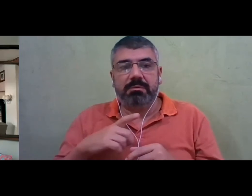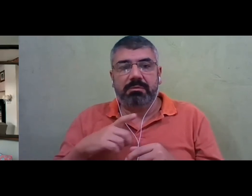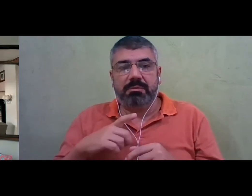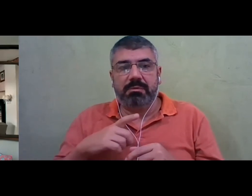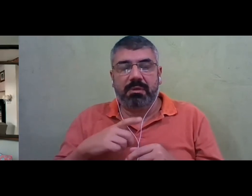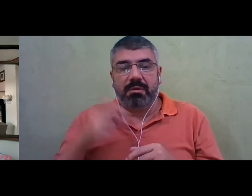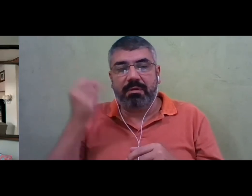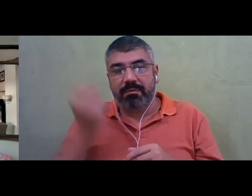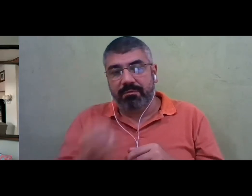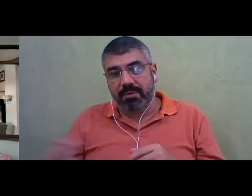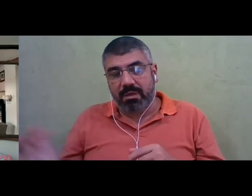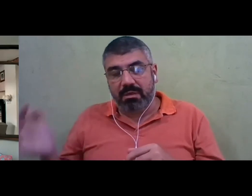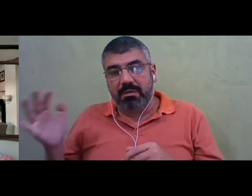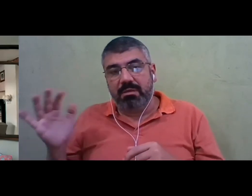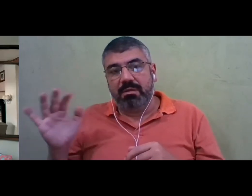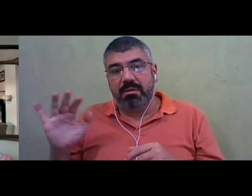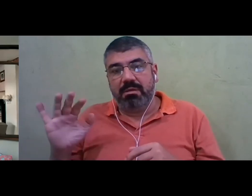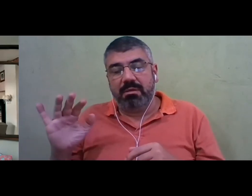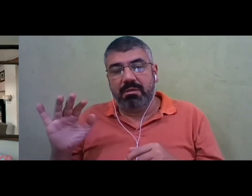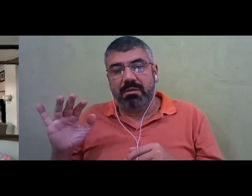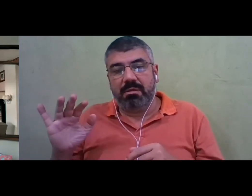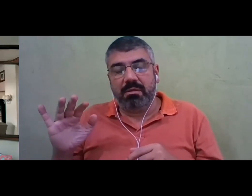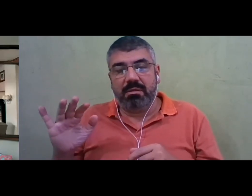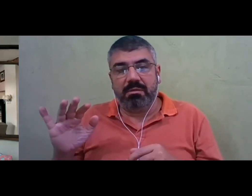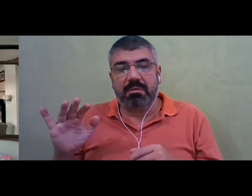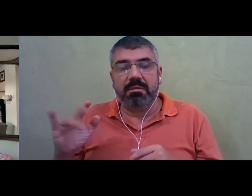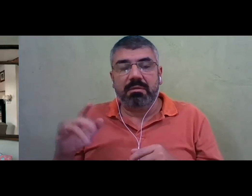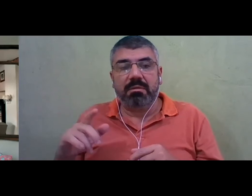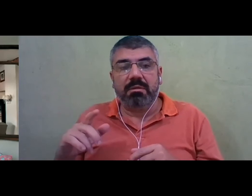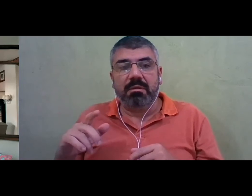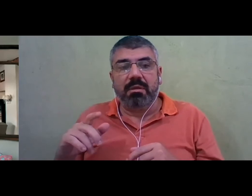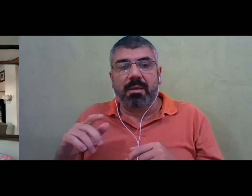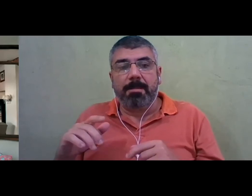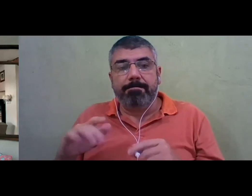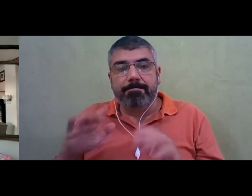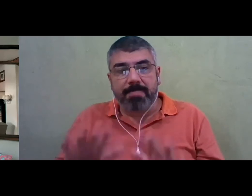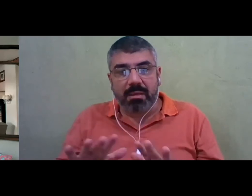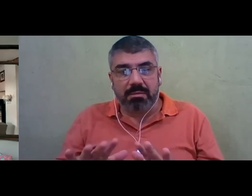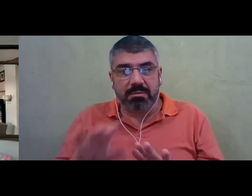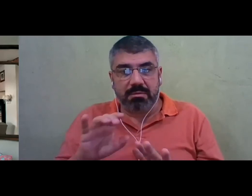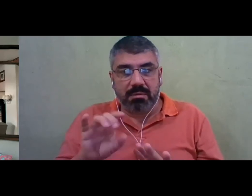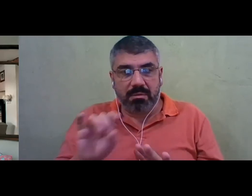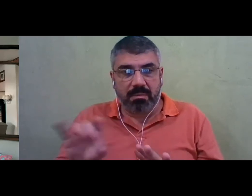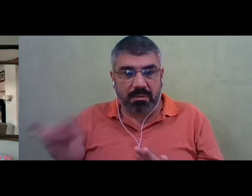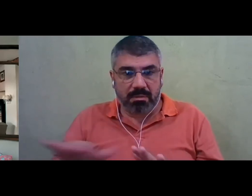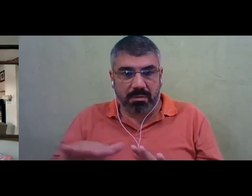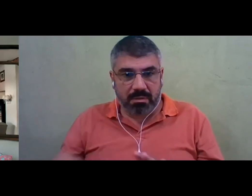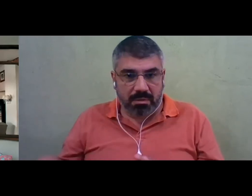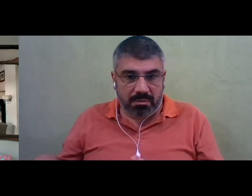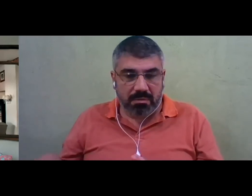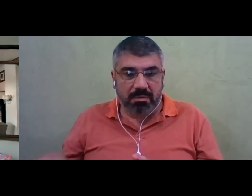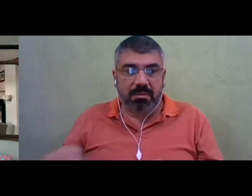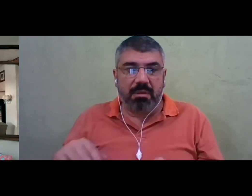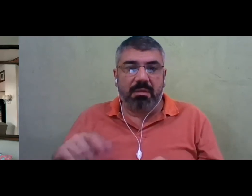So the problem with the concept of agency is that it doesn't have a unit of analysis, which means it's not a